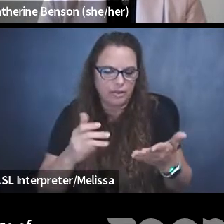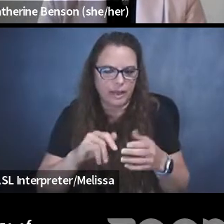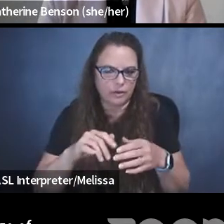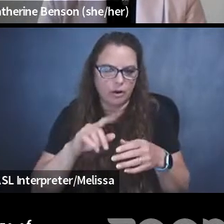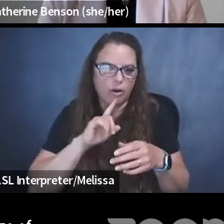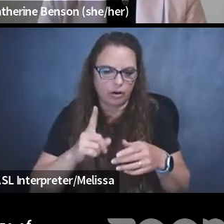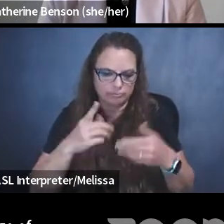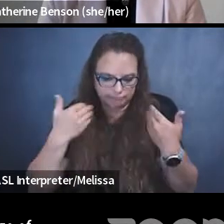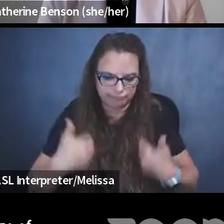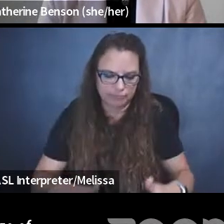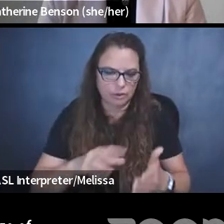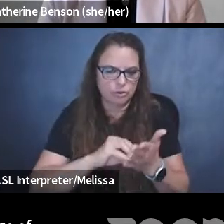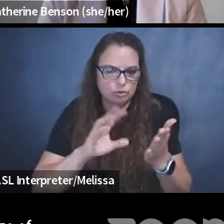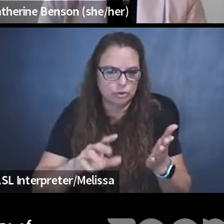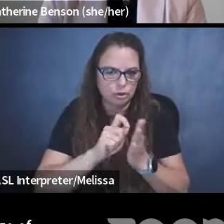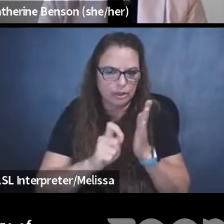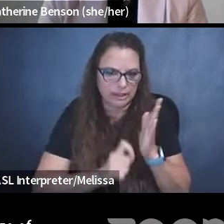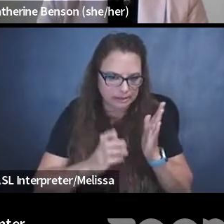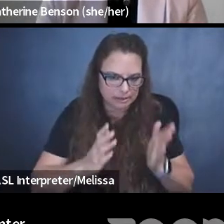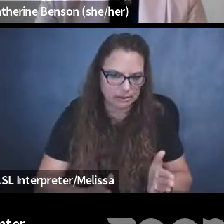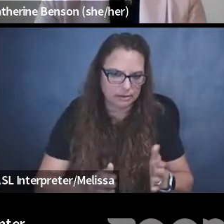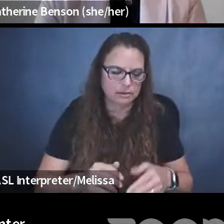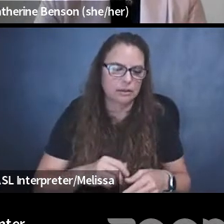off to Spencer now to talk a little bit more about that.